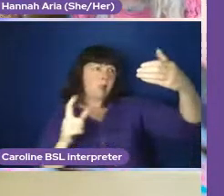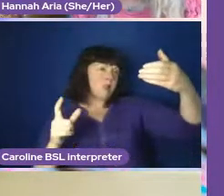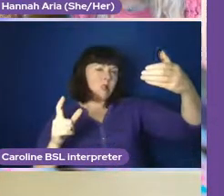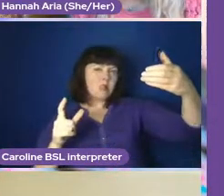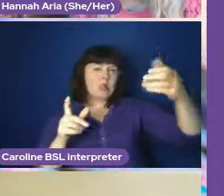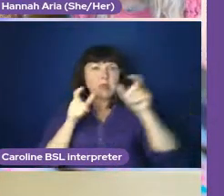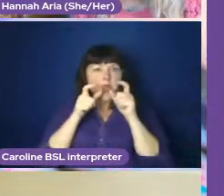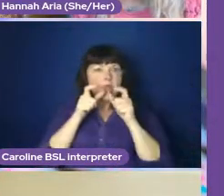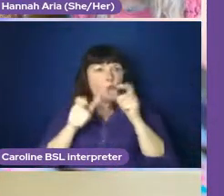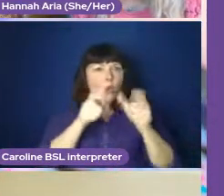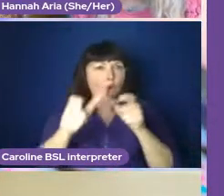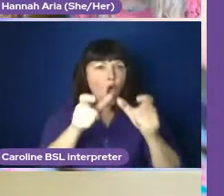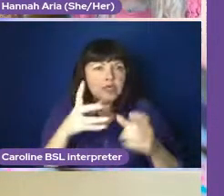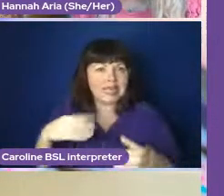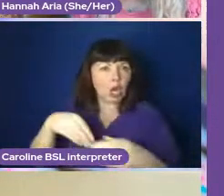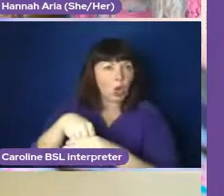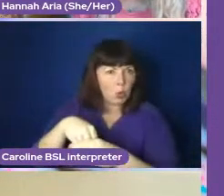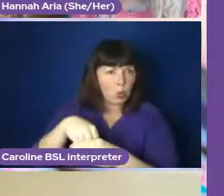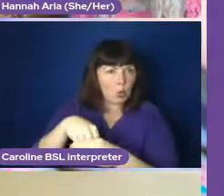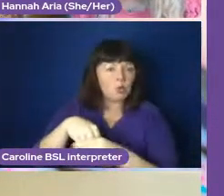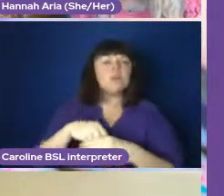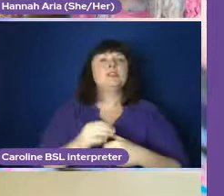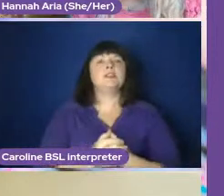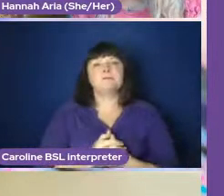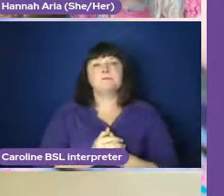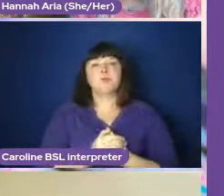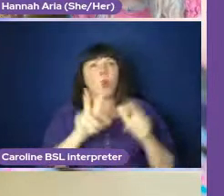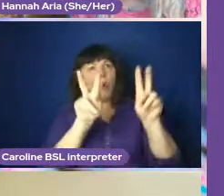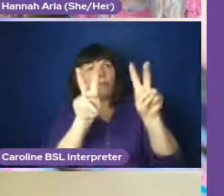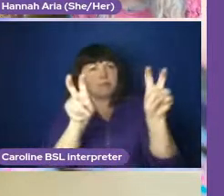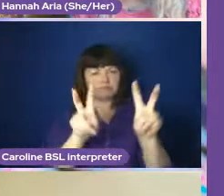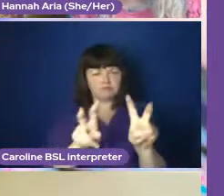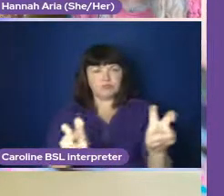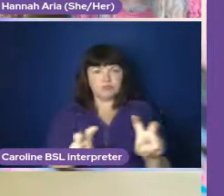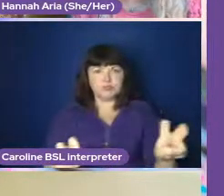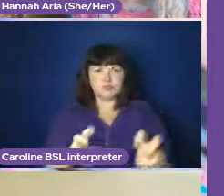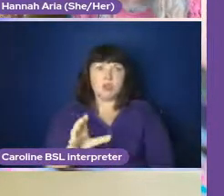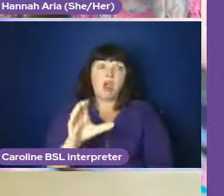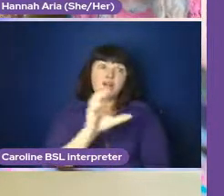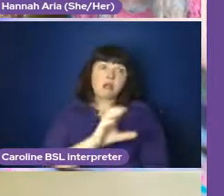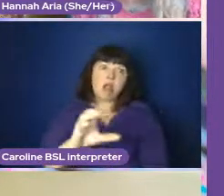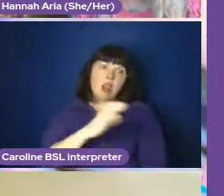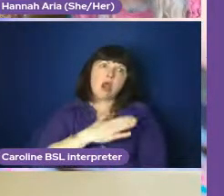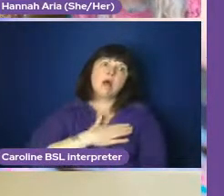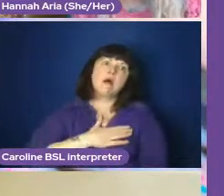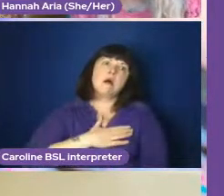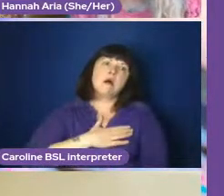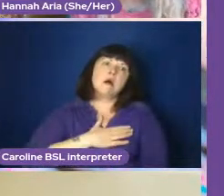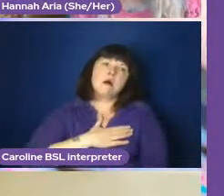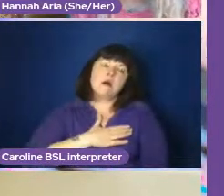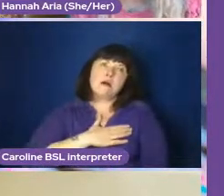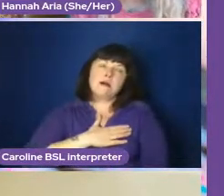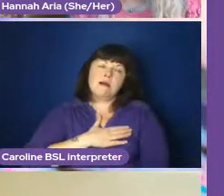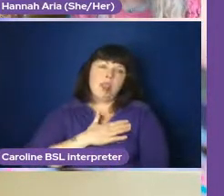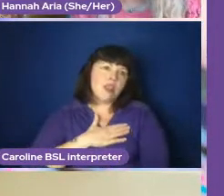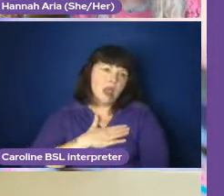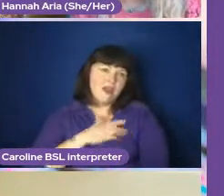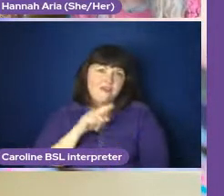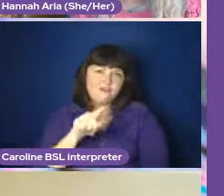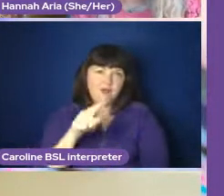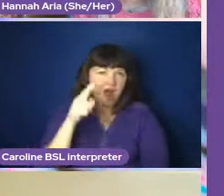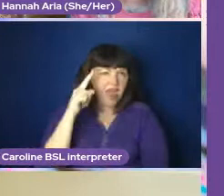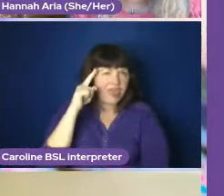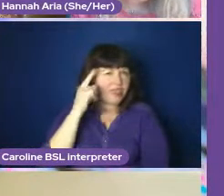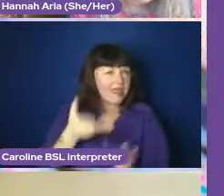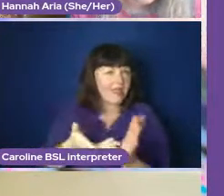words and some sort of strap lines and the colour I love. I think I might have added a bit more glitter now,